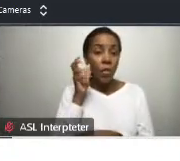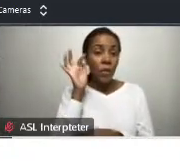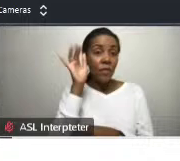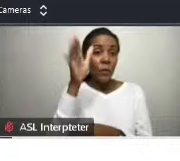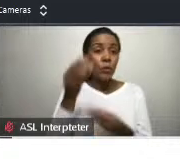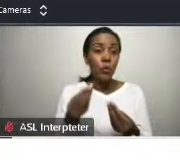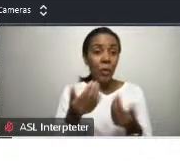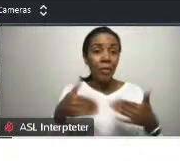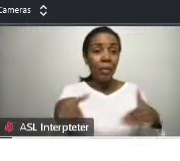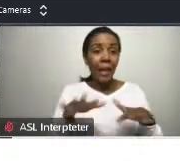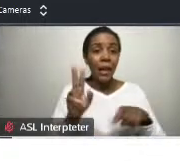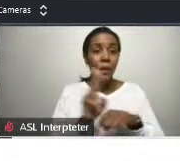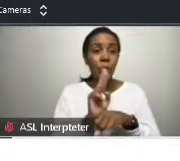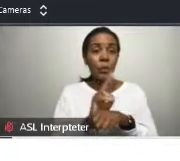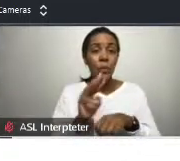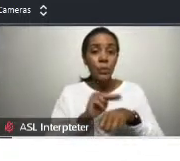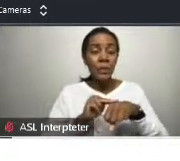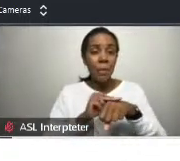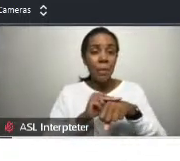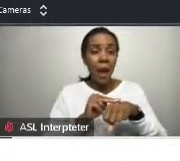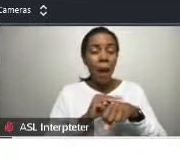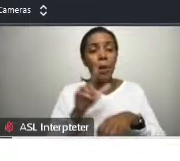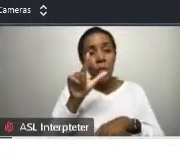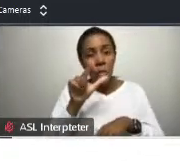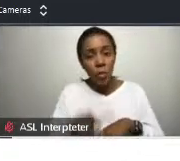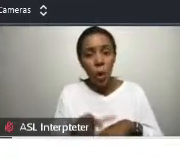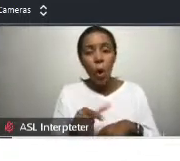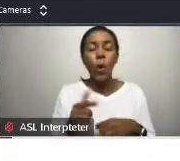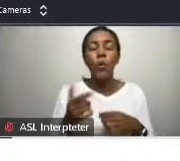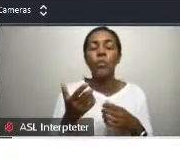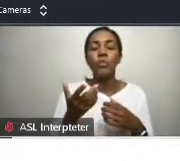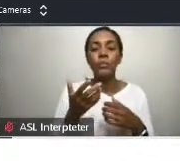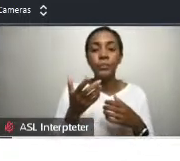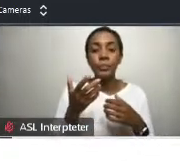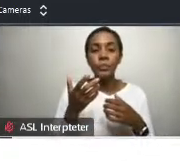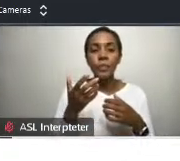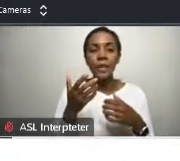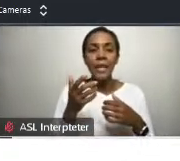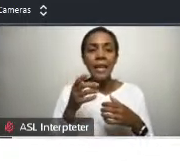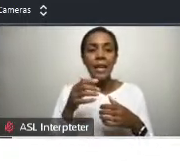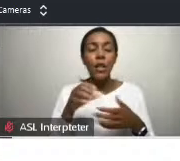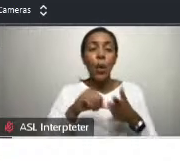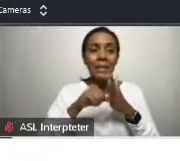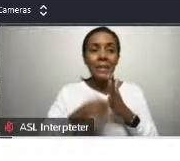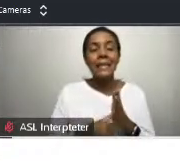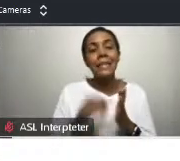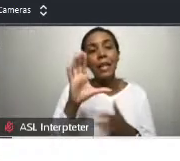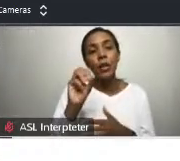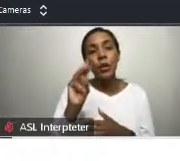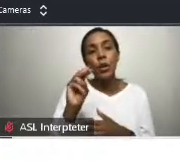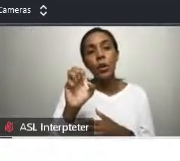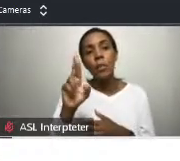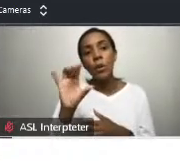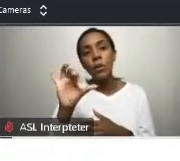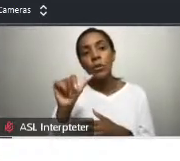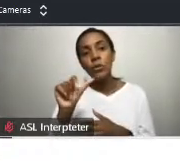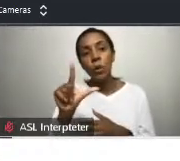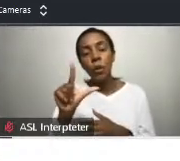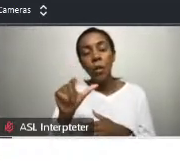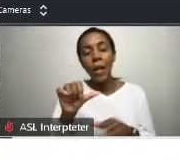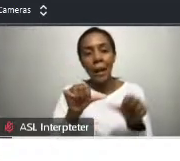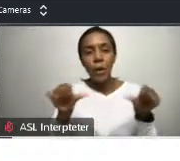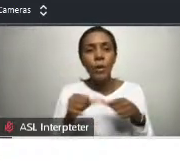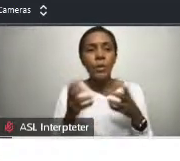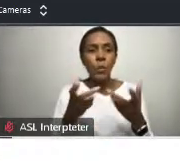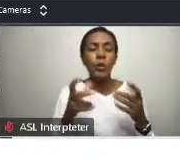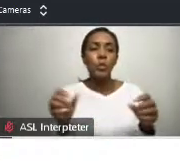low intensity commercial, again, where there were inconsistencies with low intensity commercial areas in CMU3. We want to match